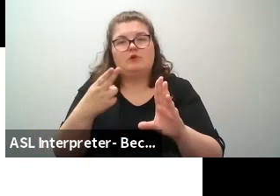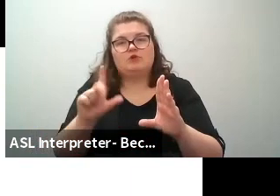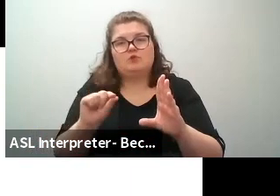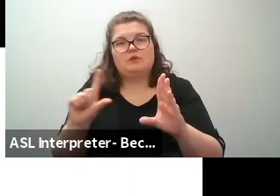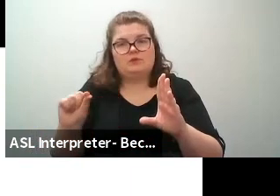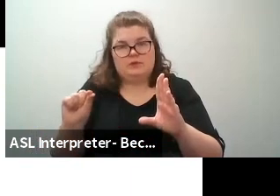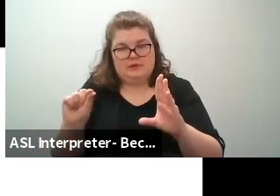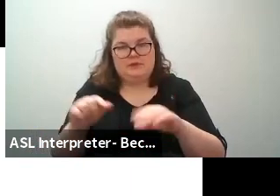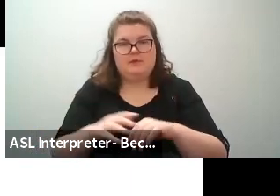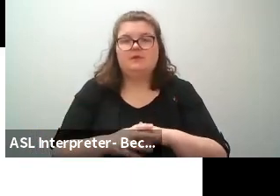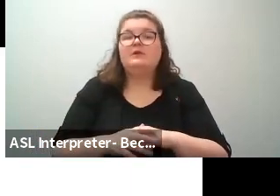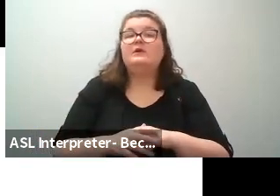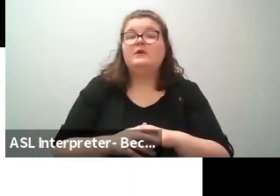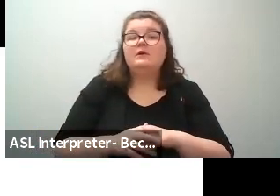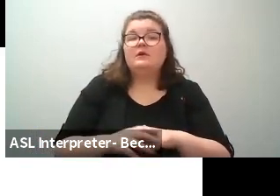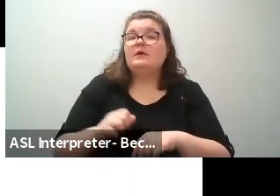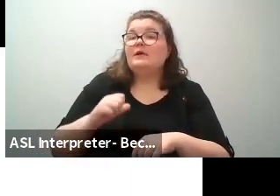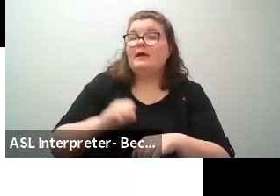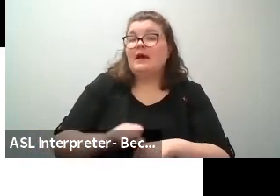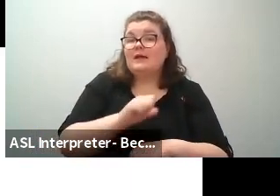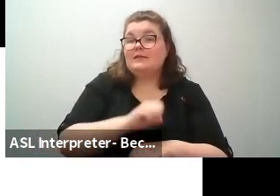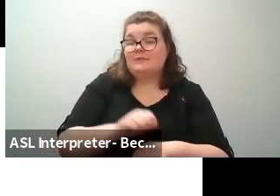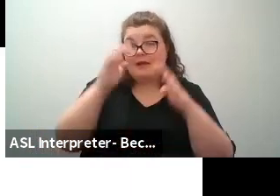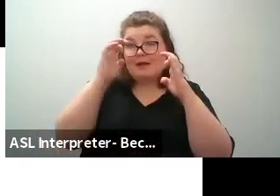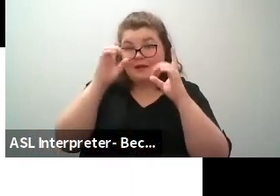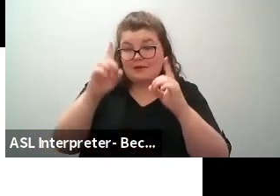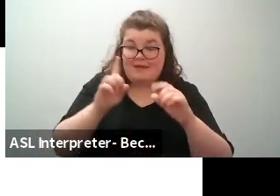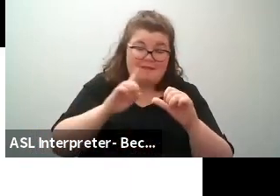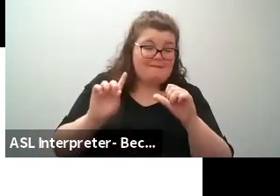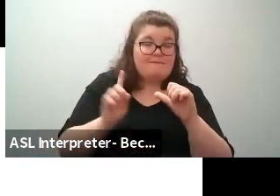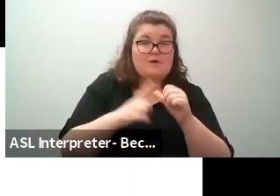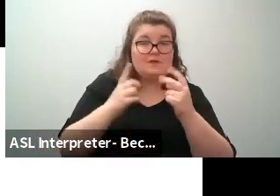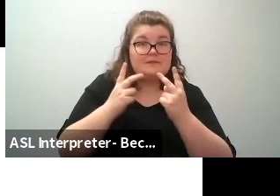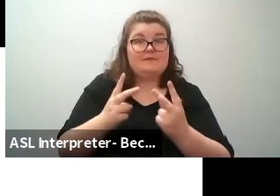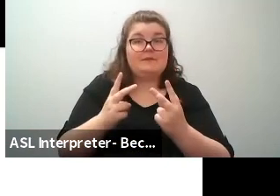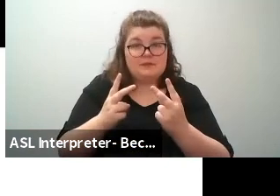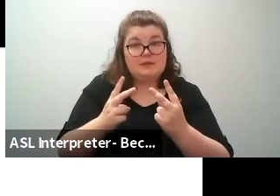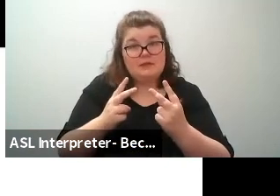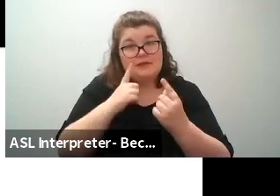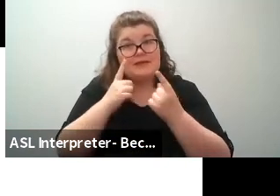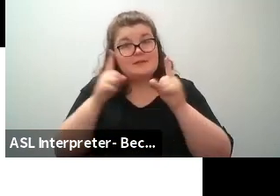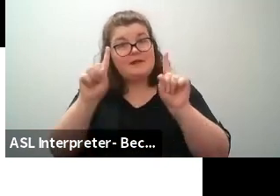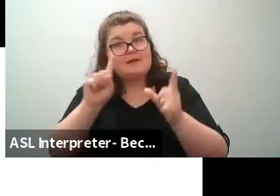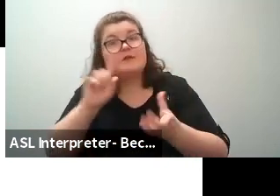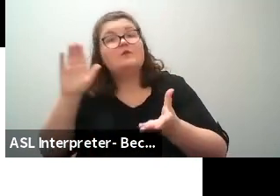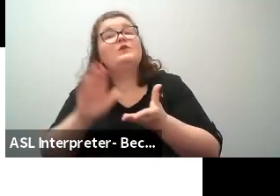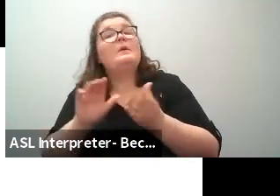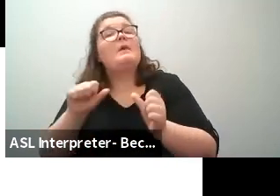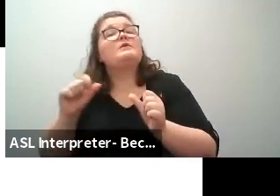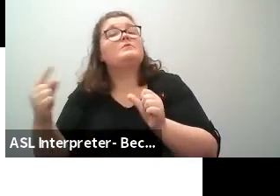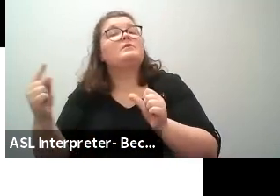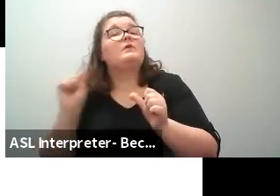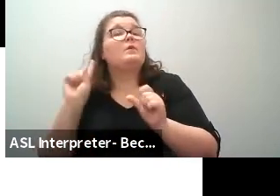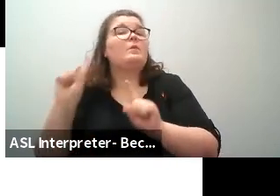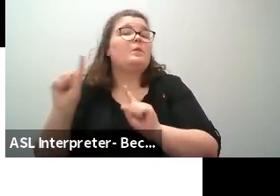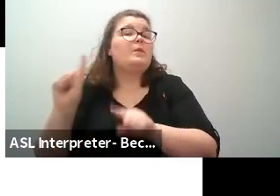found that asthma education given to parents at the point of an acute asthma visit is effective, specifically to reduce future healthcare use for